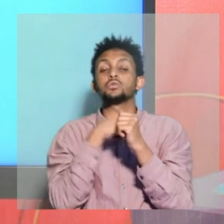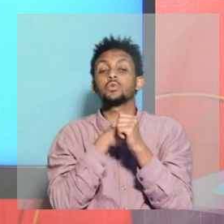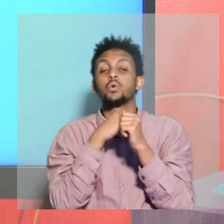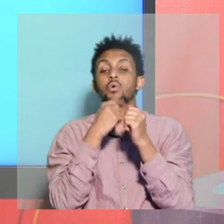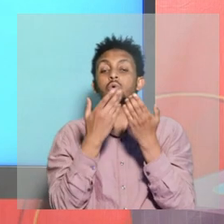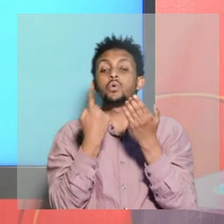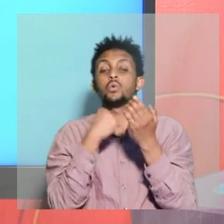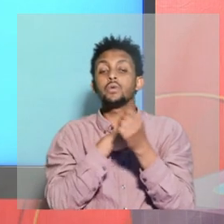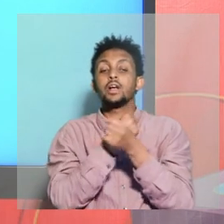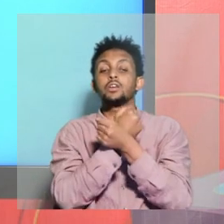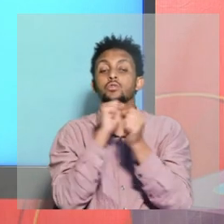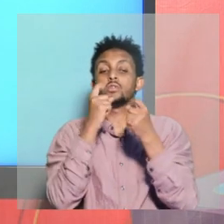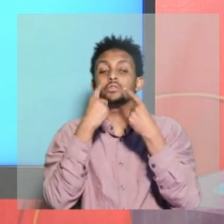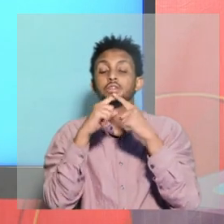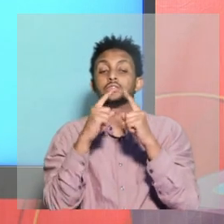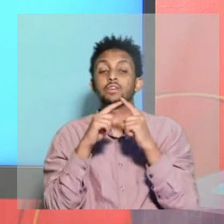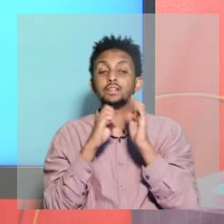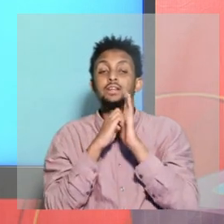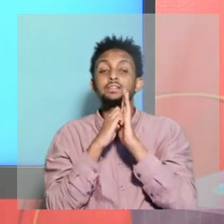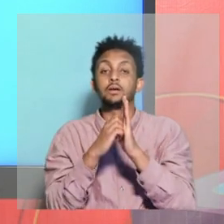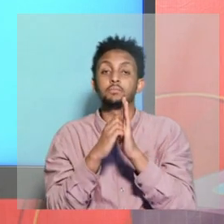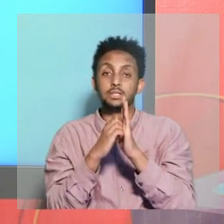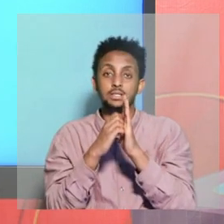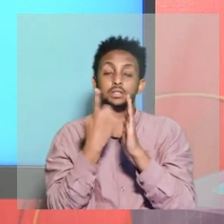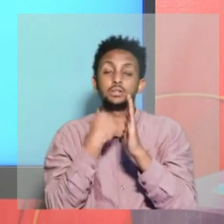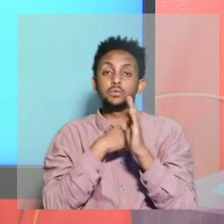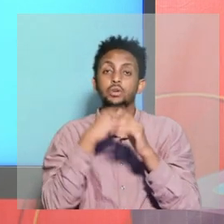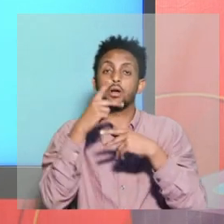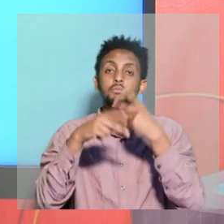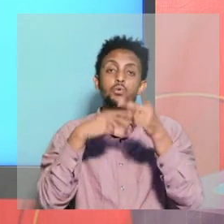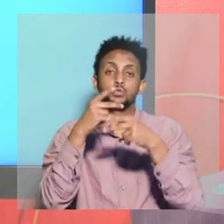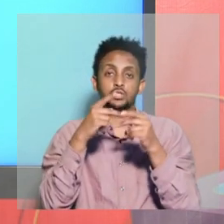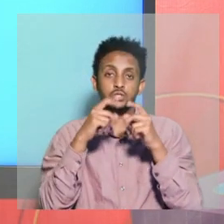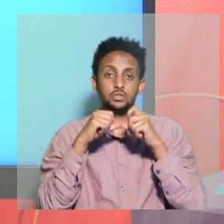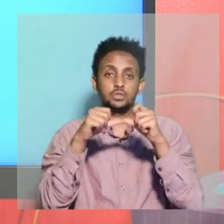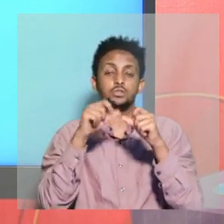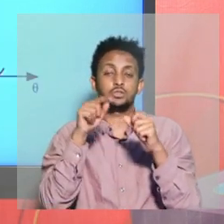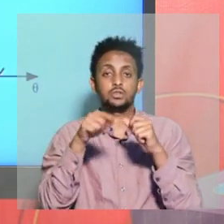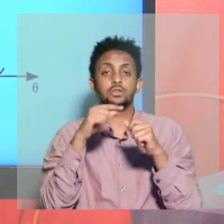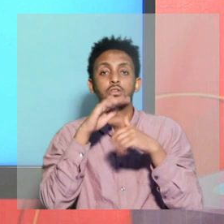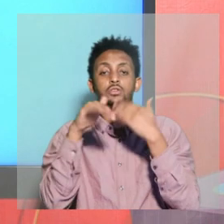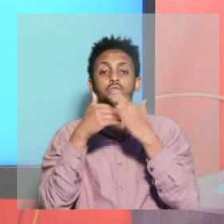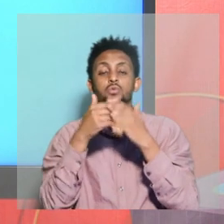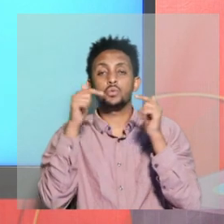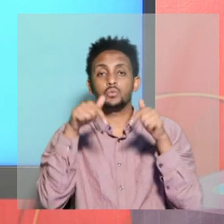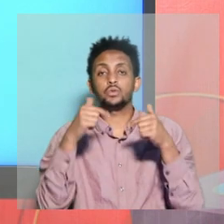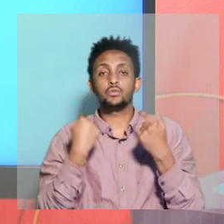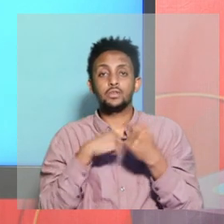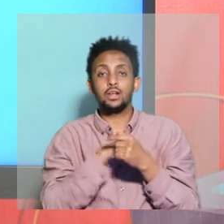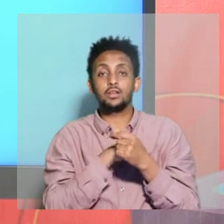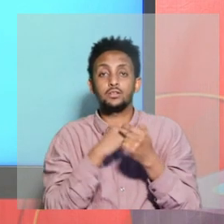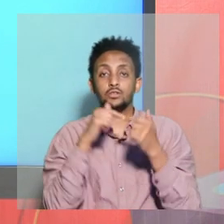can solve different examples and you can proceed on. So this is all that I've got